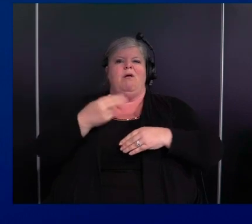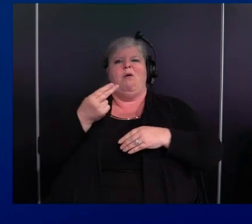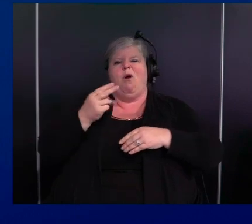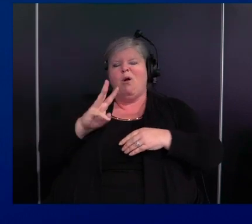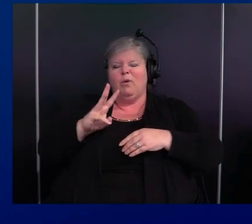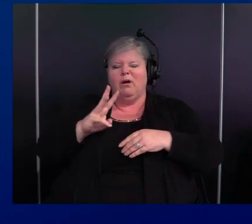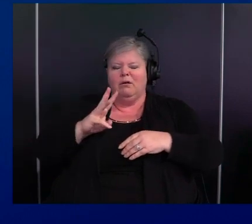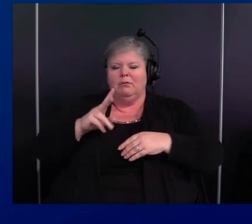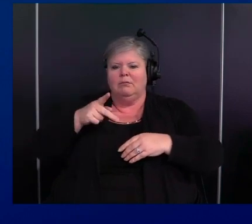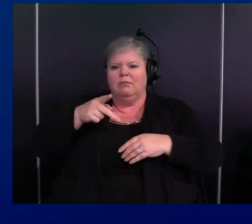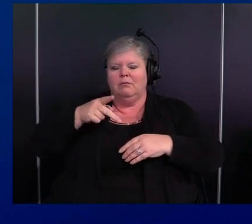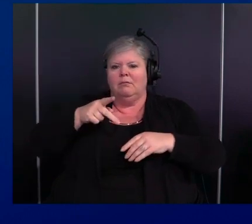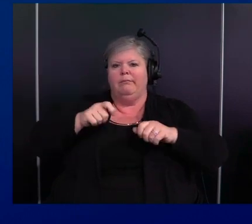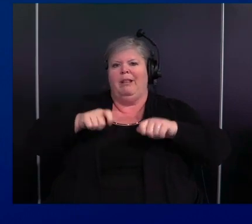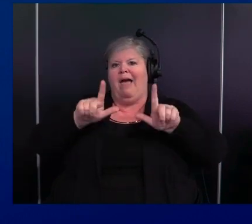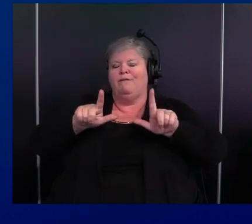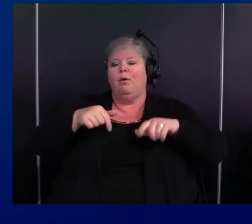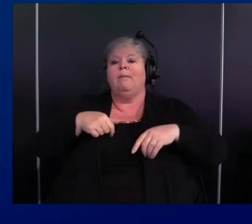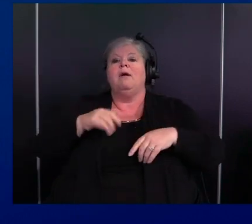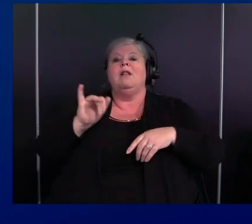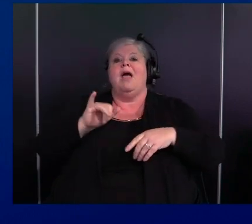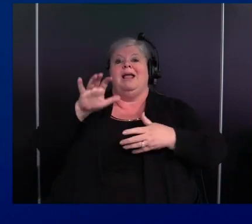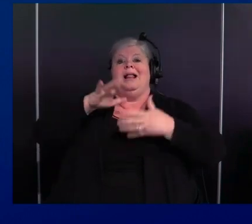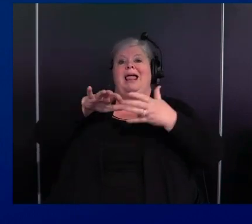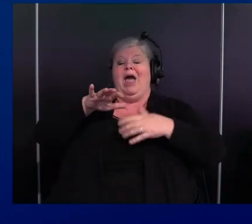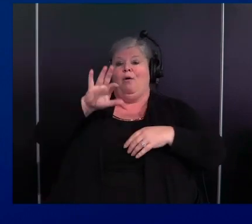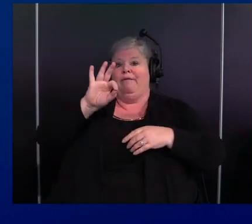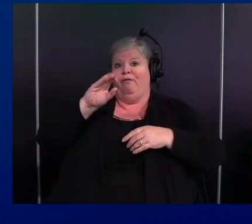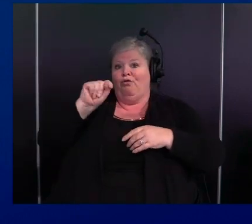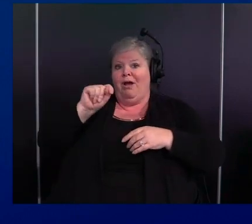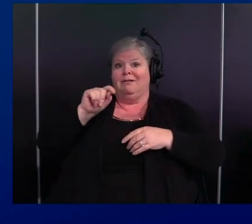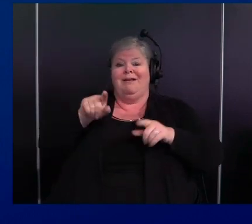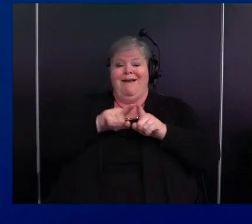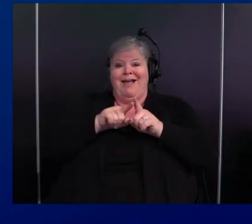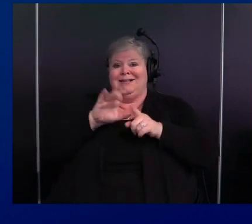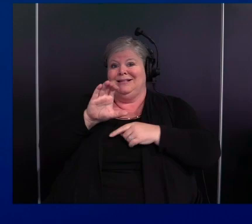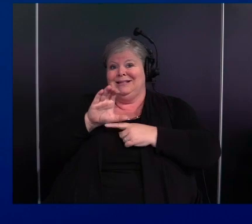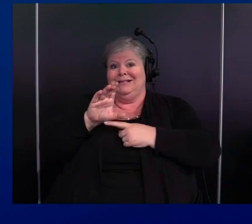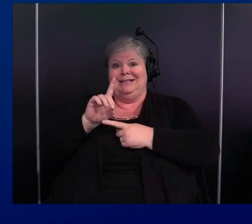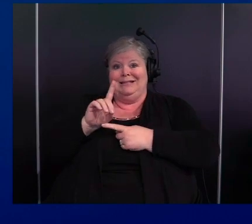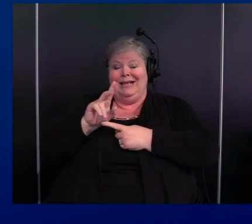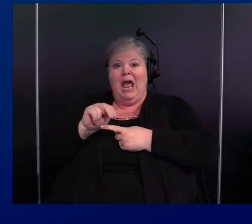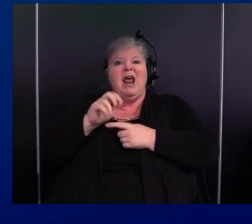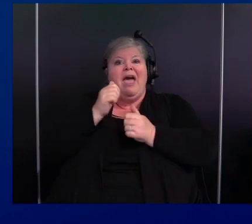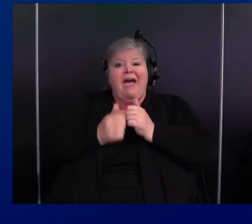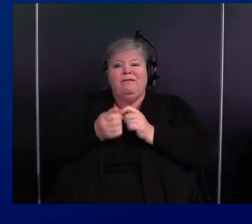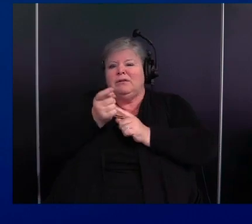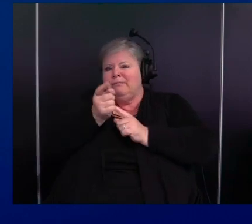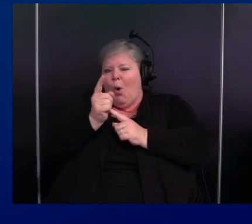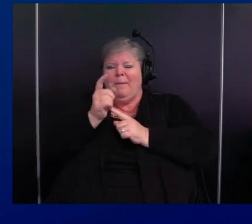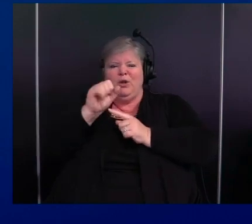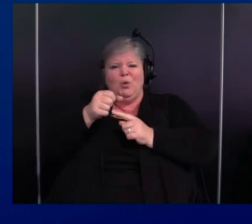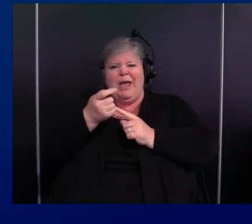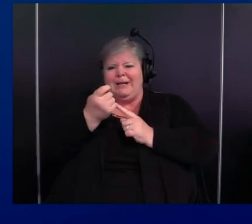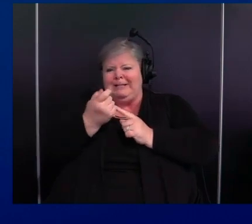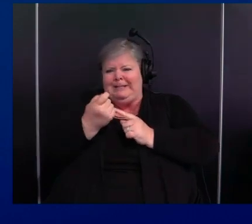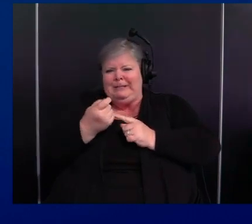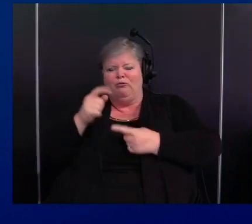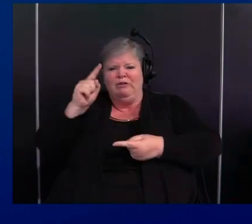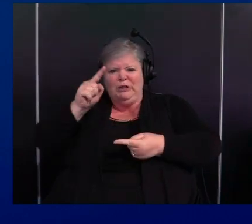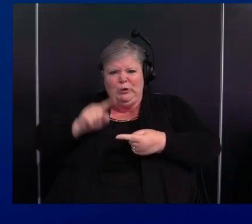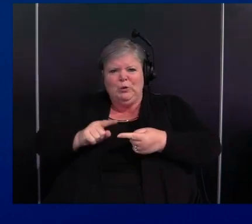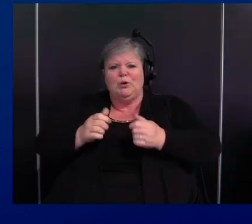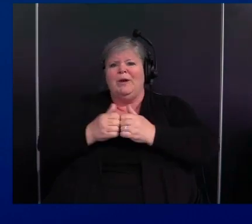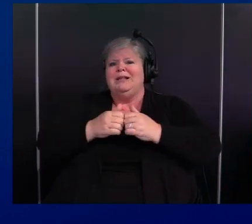like CloudFront, for example, as a CDN, every millisecond you can shave off of either session key